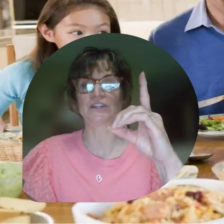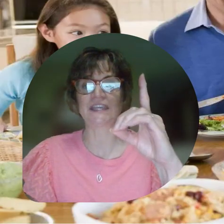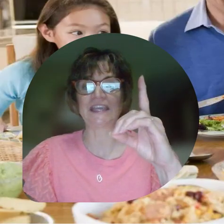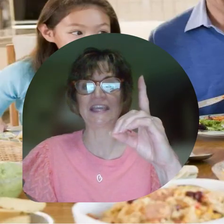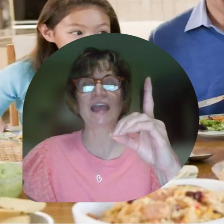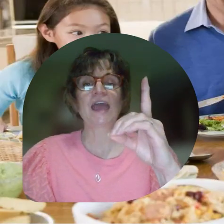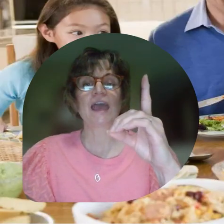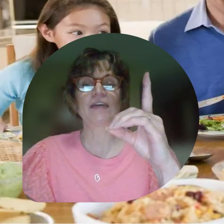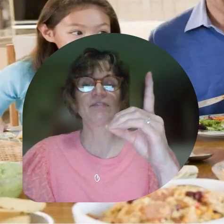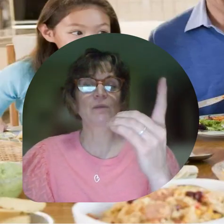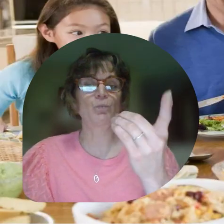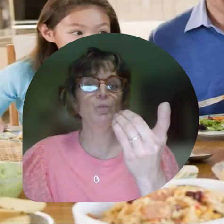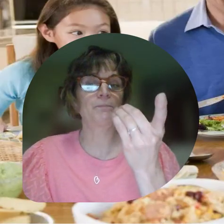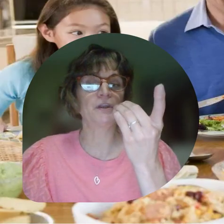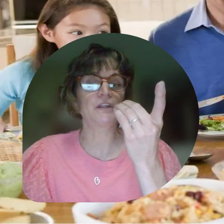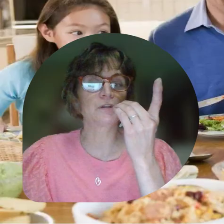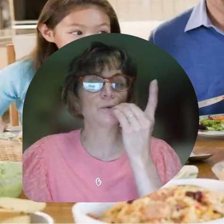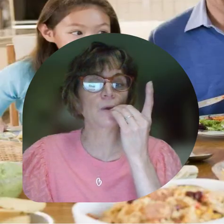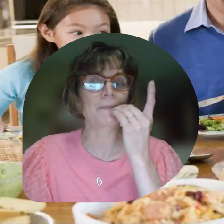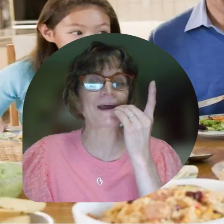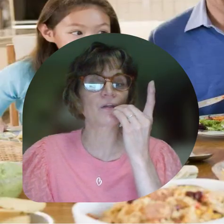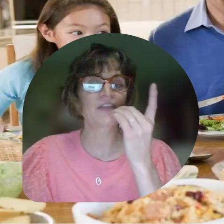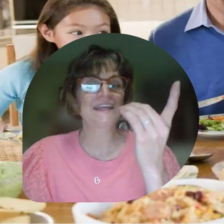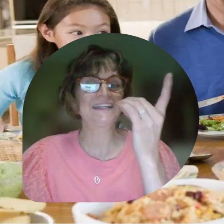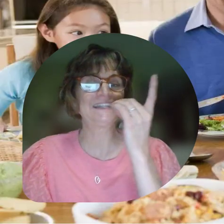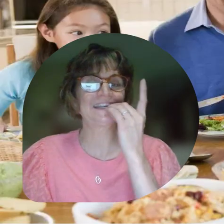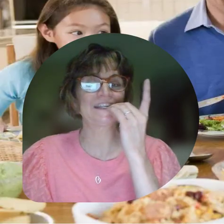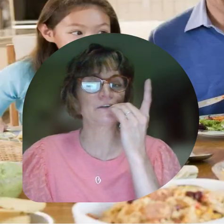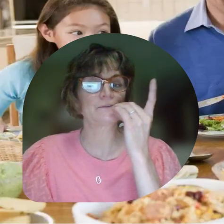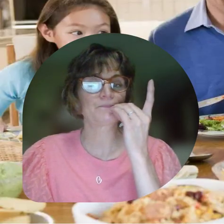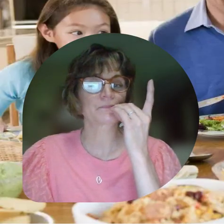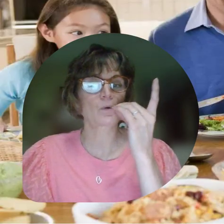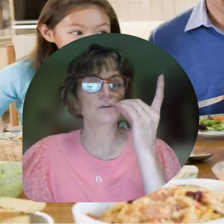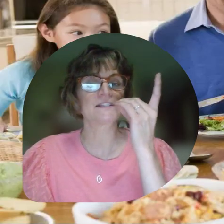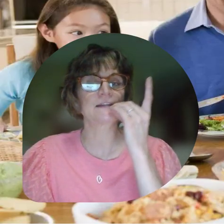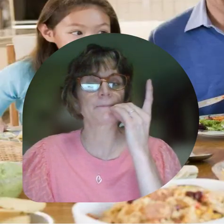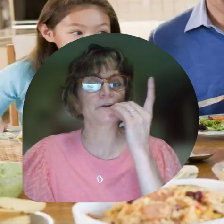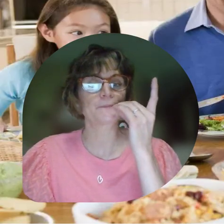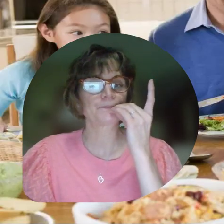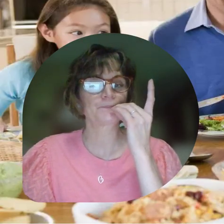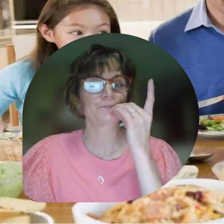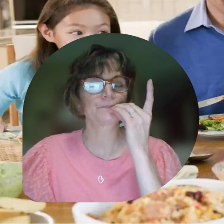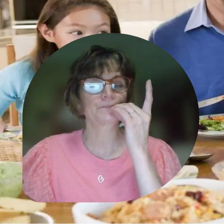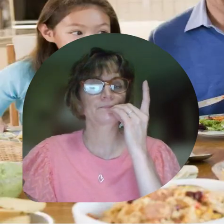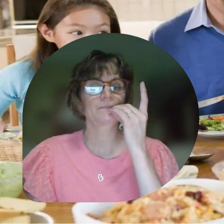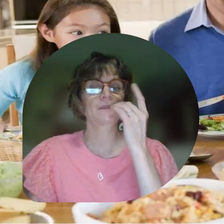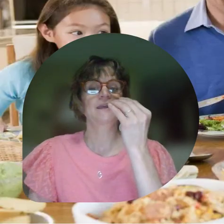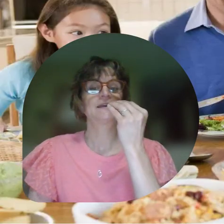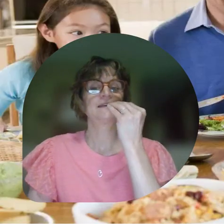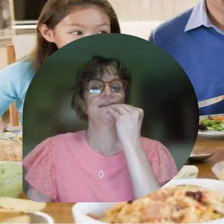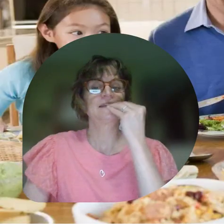letter D. And then we would put it to our mouth. Dinner or supper.